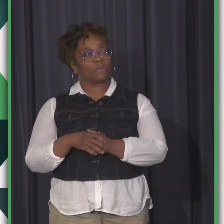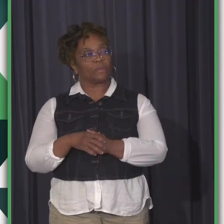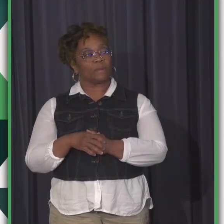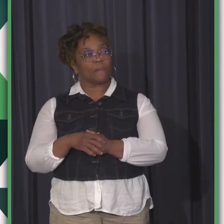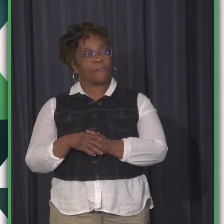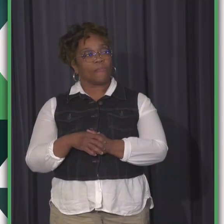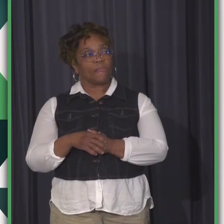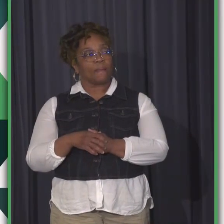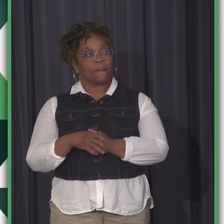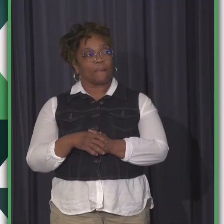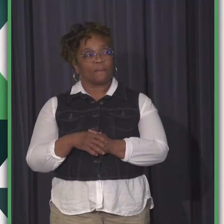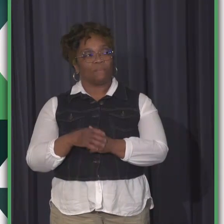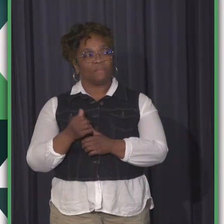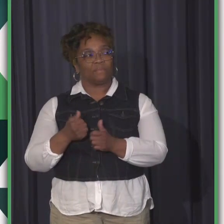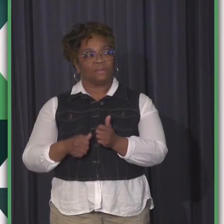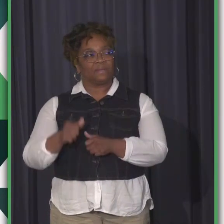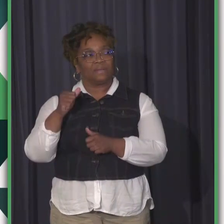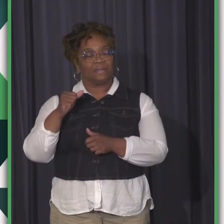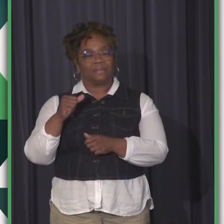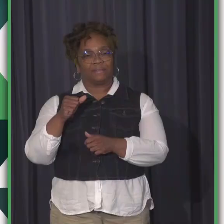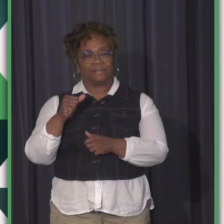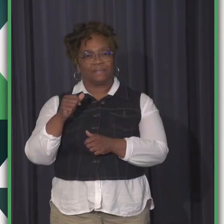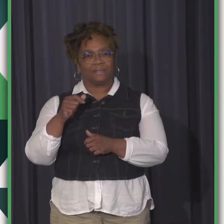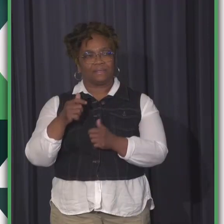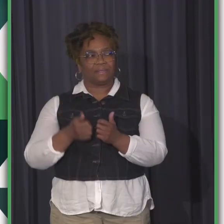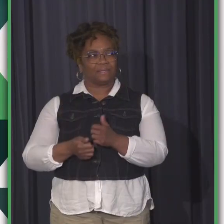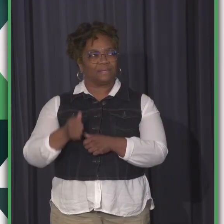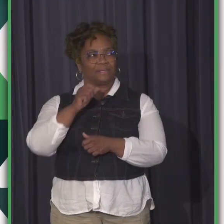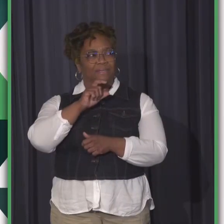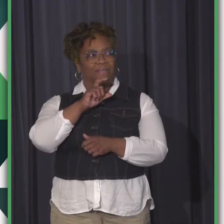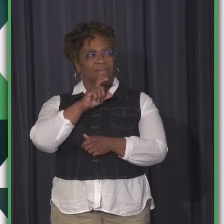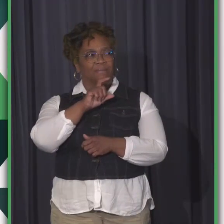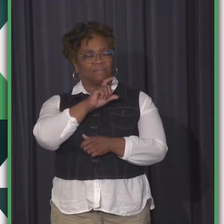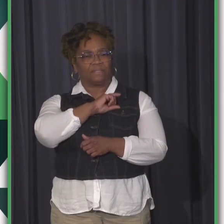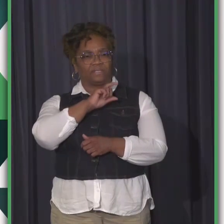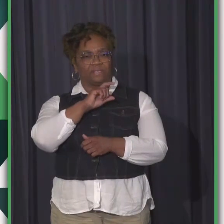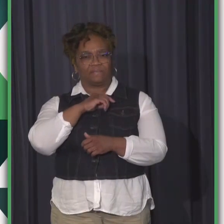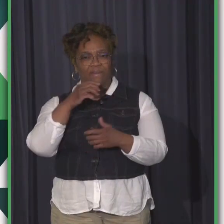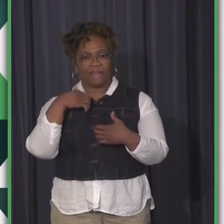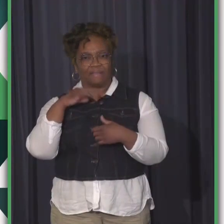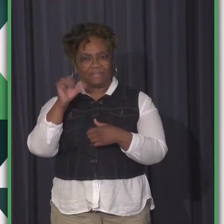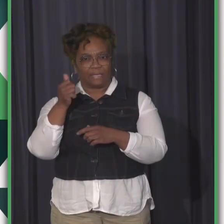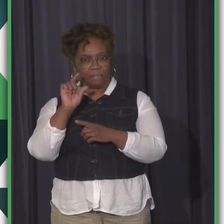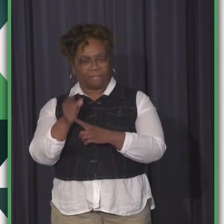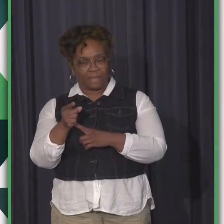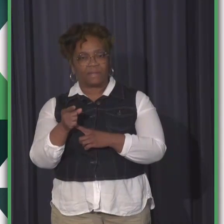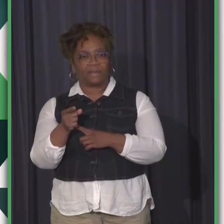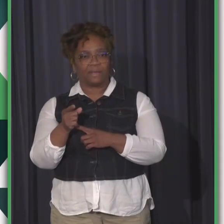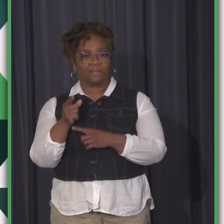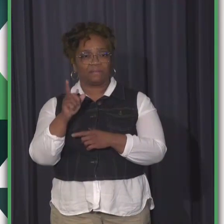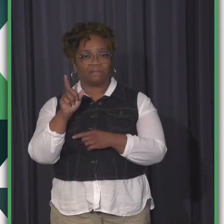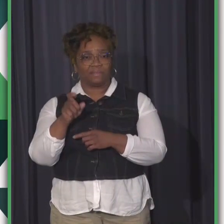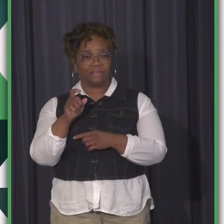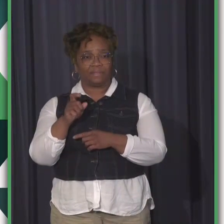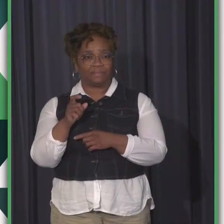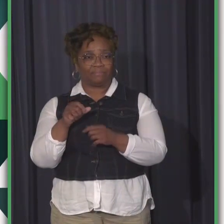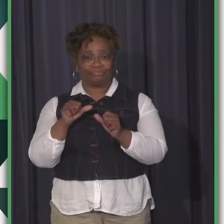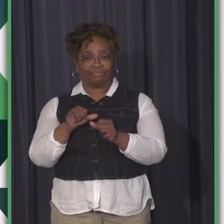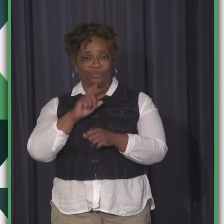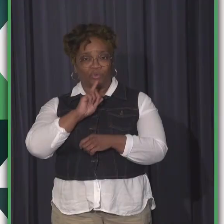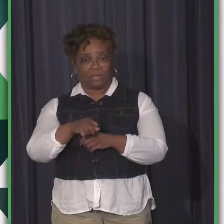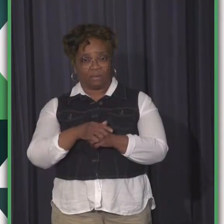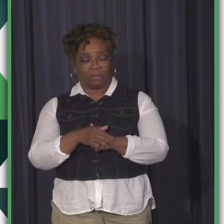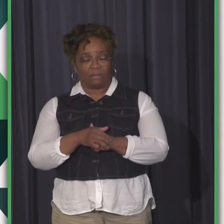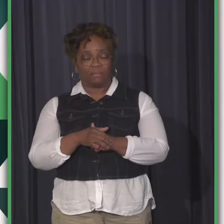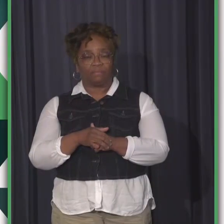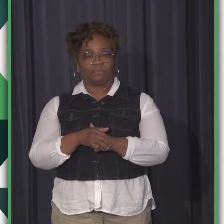vetting Chief, he had like 10 minutes. So make it make sense. Let's keep it 100 in here. Okay, I like to talk about